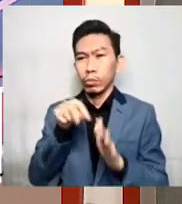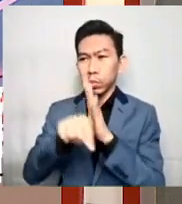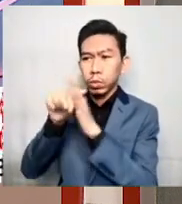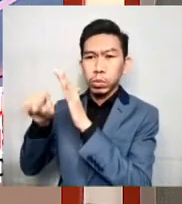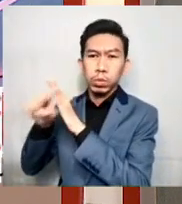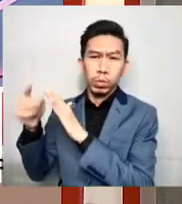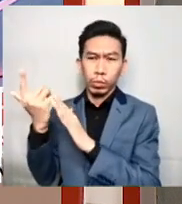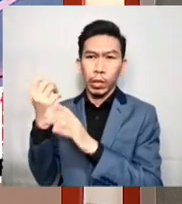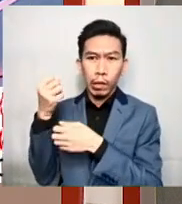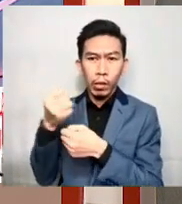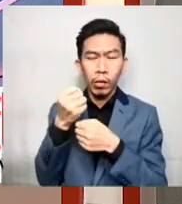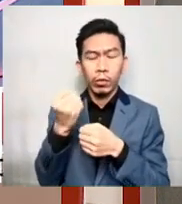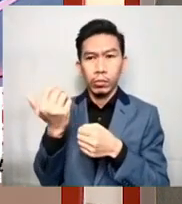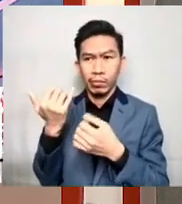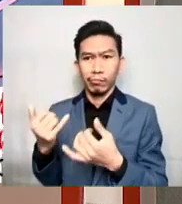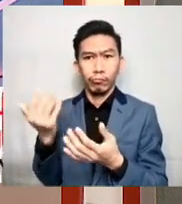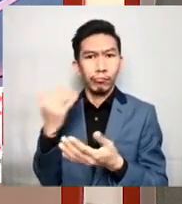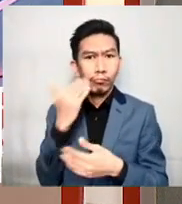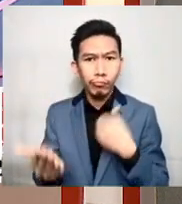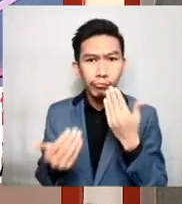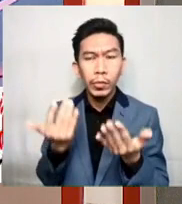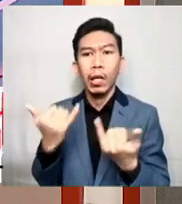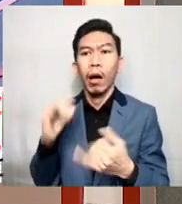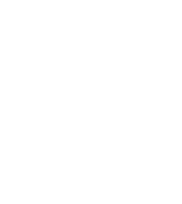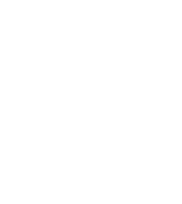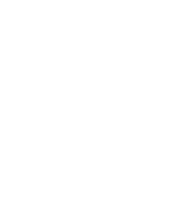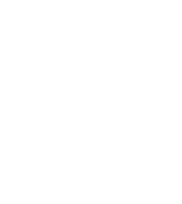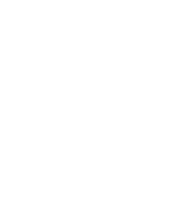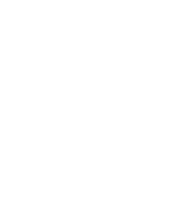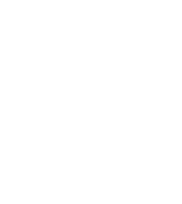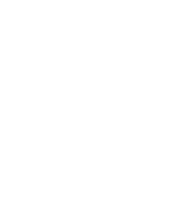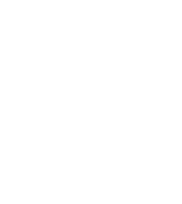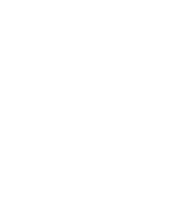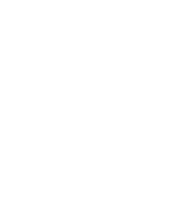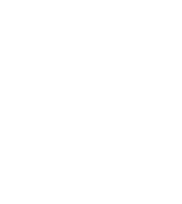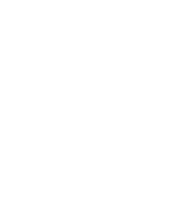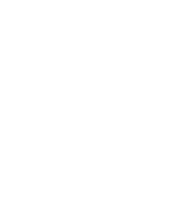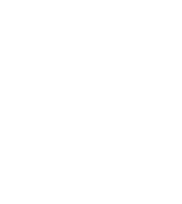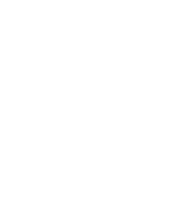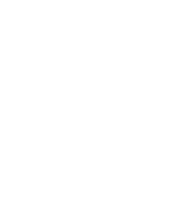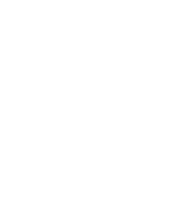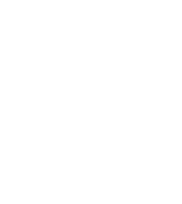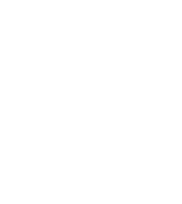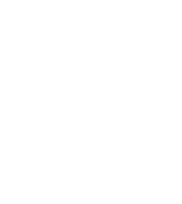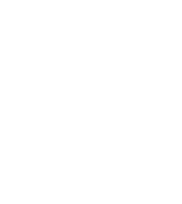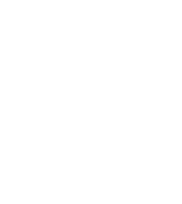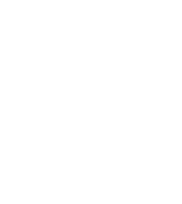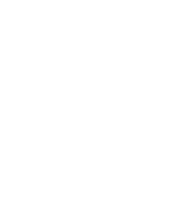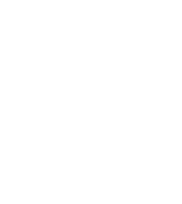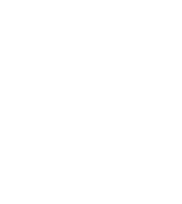administration. Joining us now, Cristina Palabay. She is Secretary General of Karapatan. Hi, Cristina. Welcome to the program. Happy New Year to